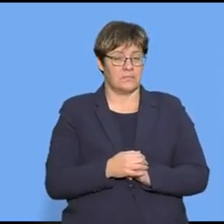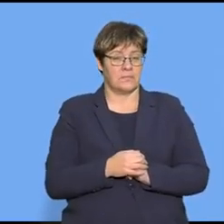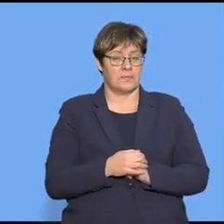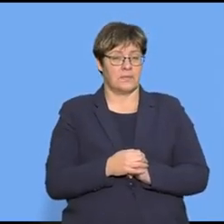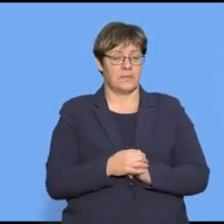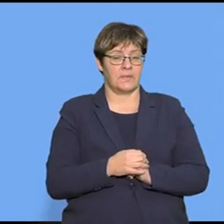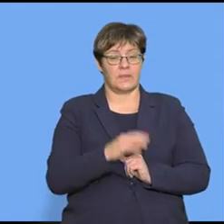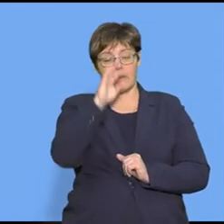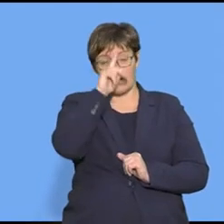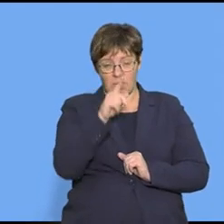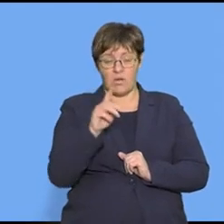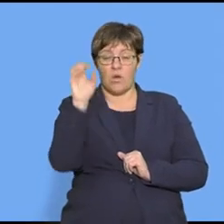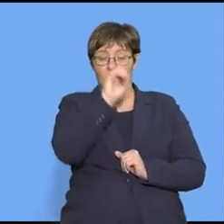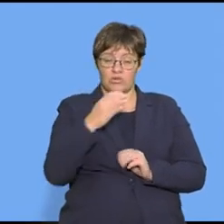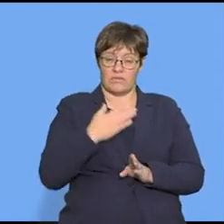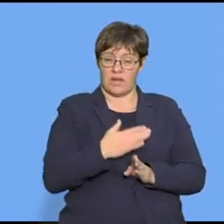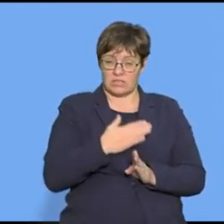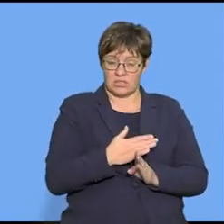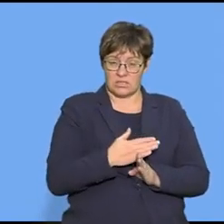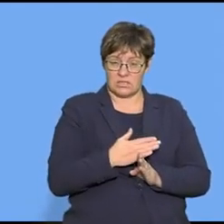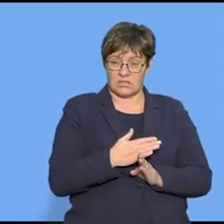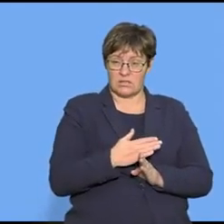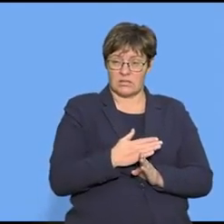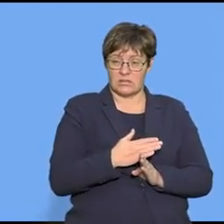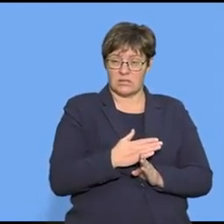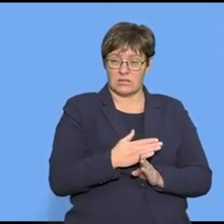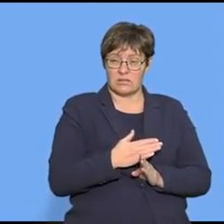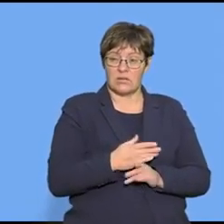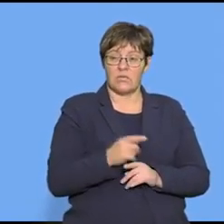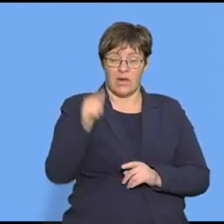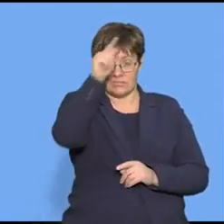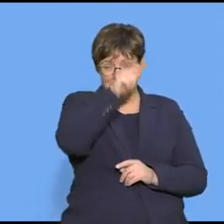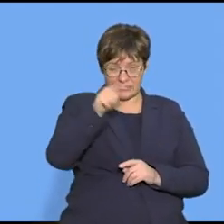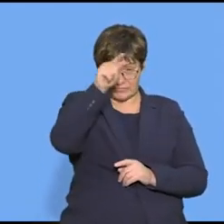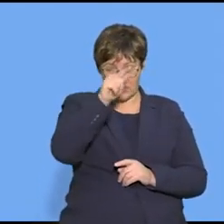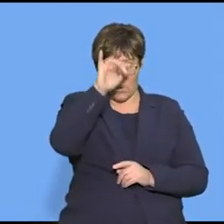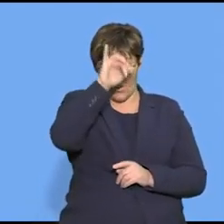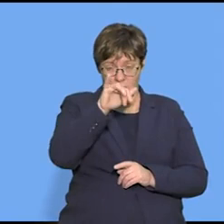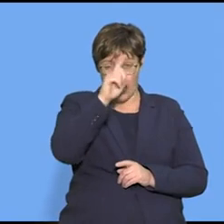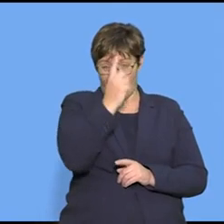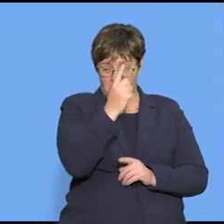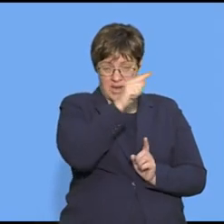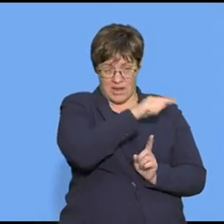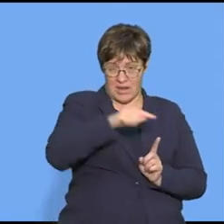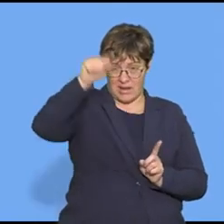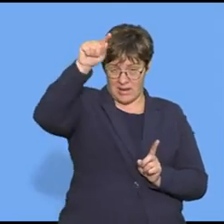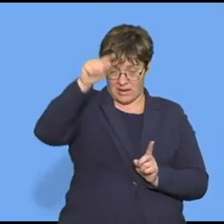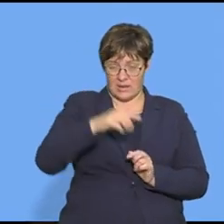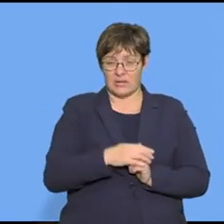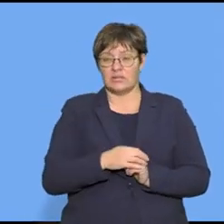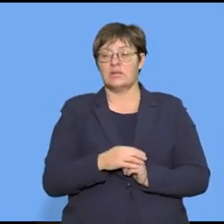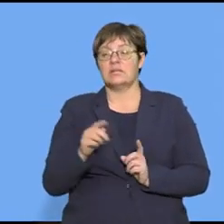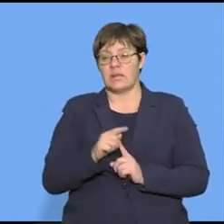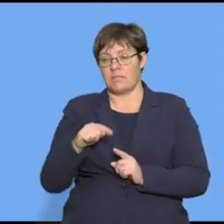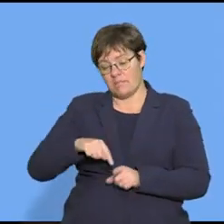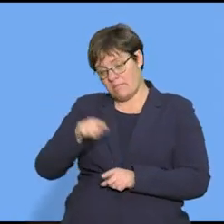me, remember the original function was that one there where it was intersecting at 1 there. This will also